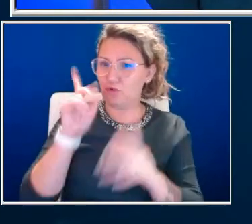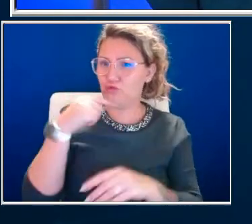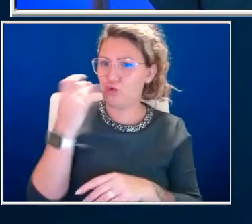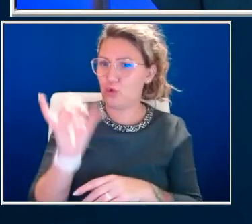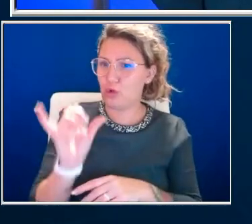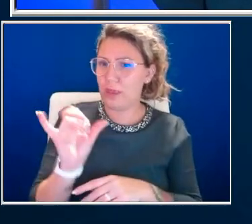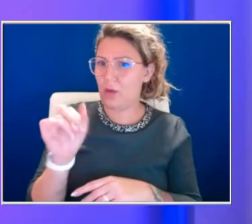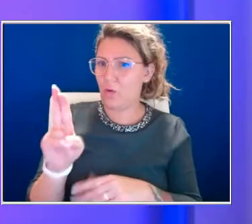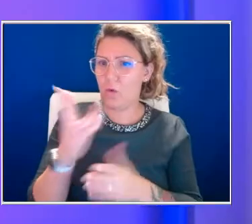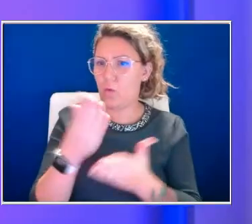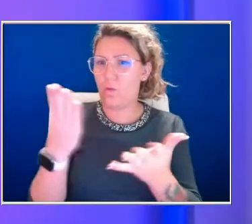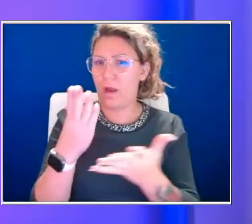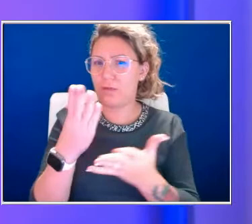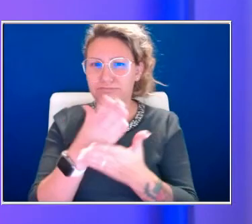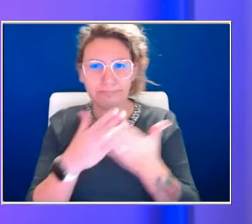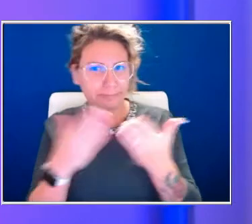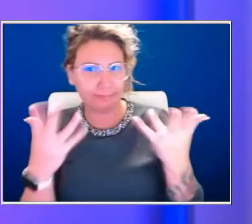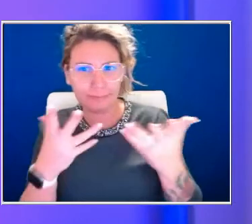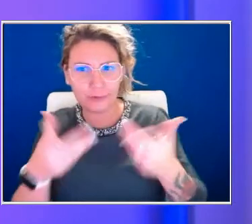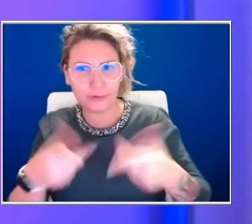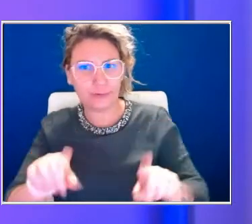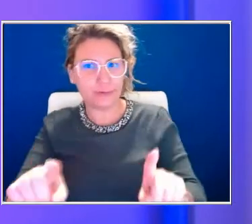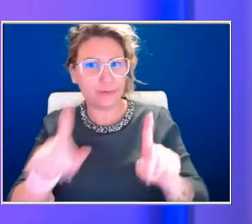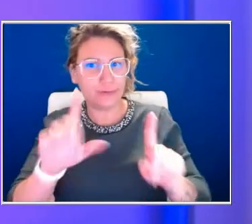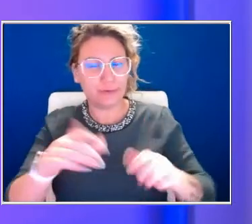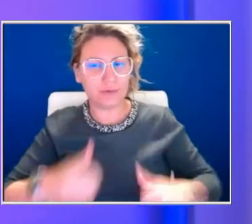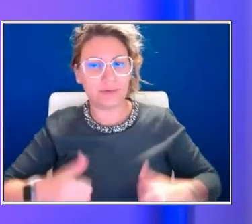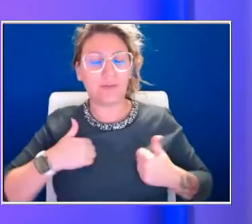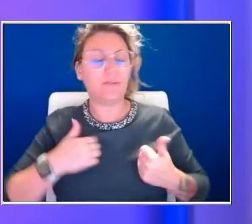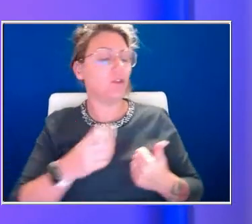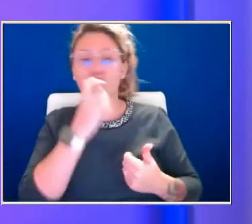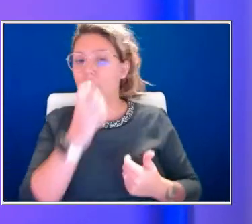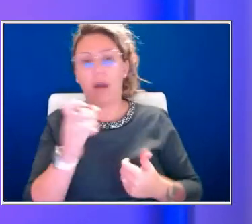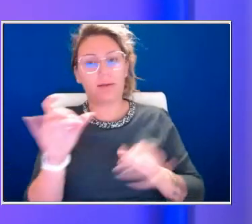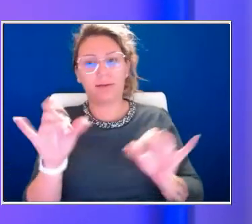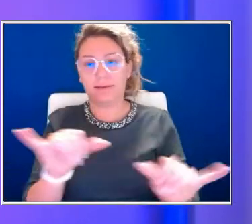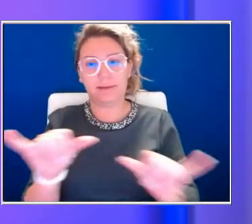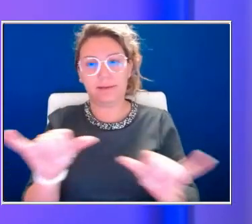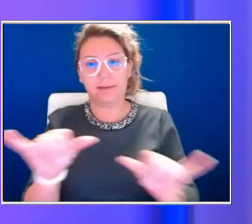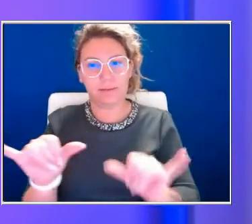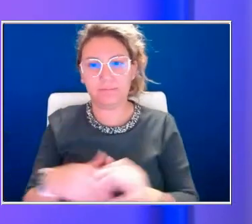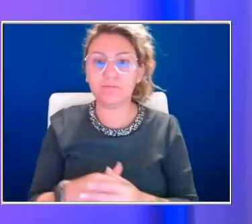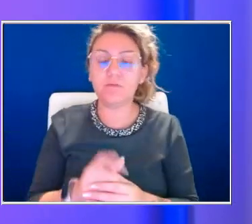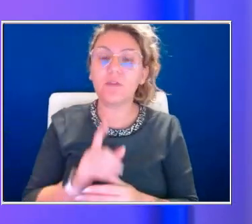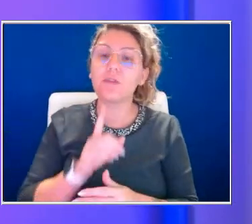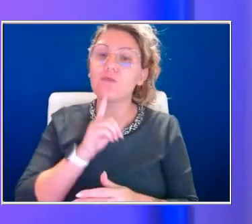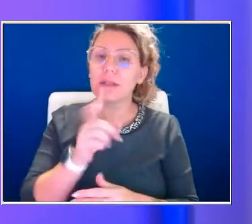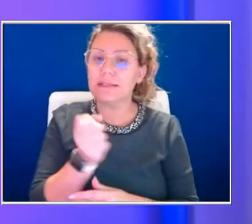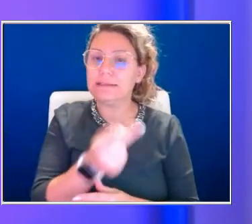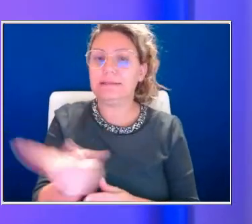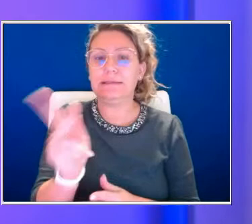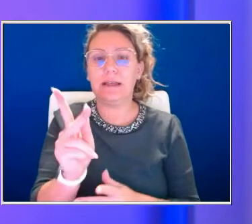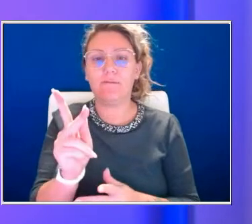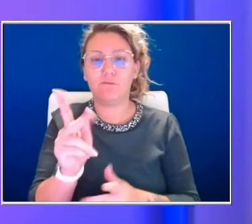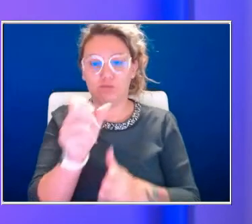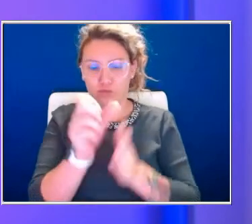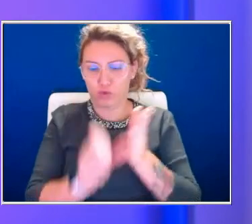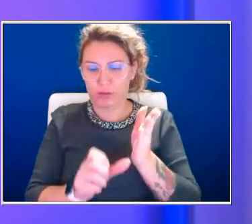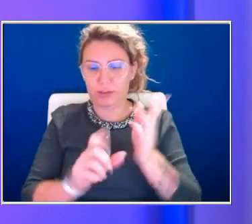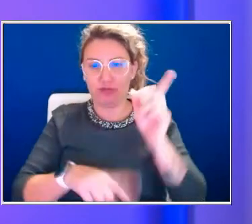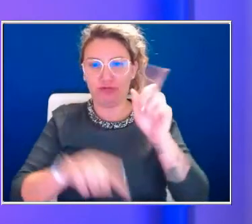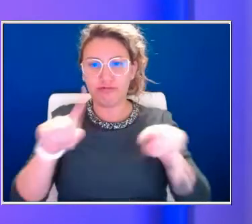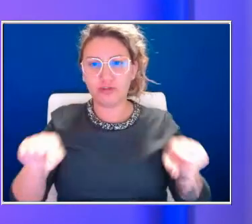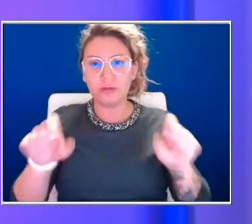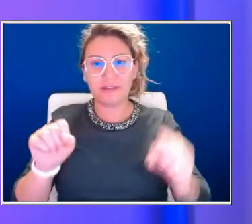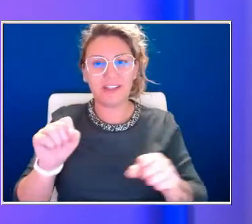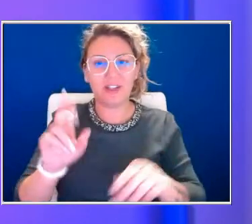in? Sure, they are not the same, and really, you know, there's several different procedures that you can use to treat veins, and some of them are